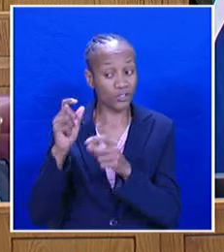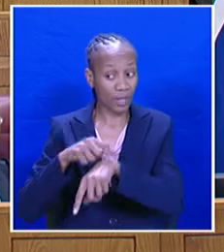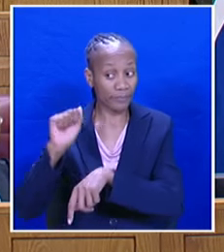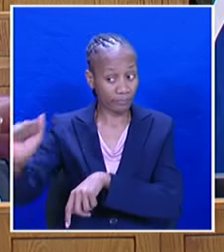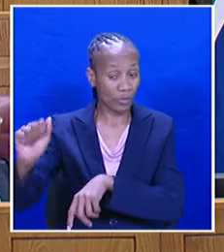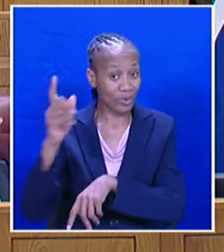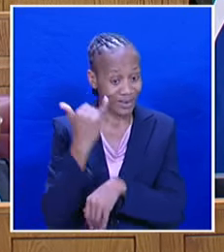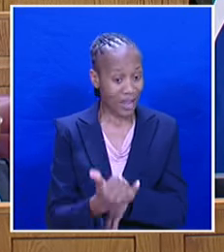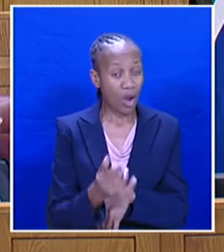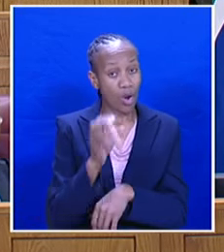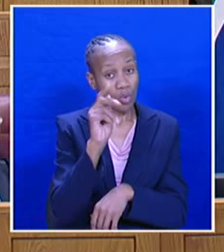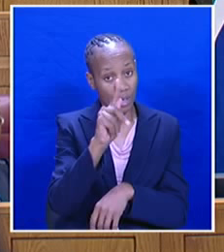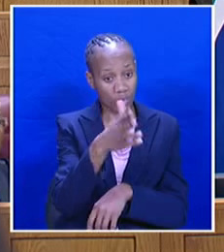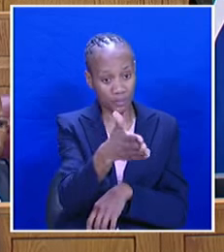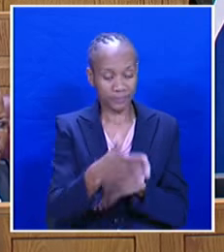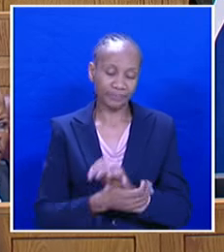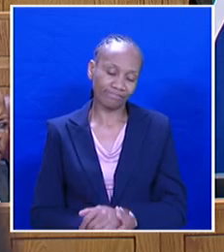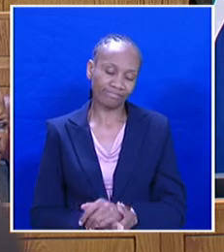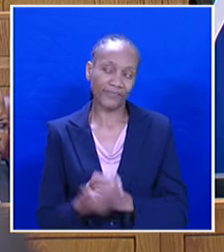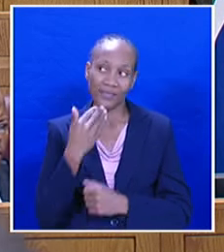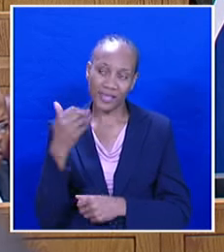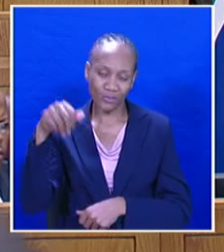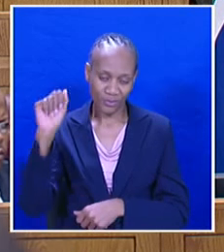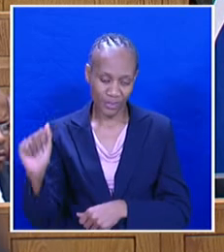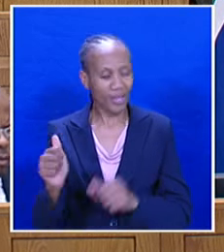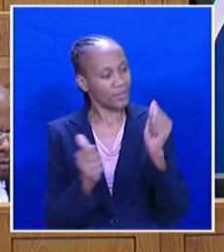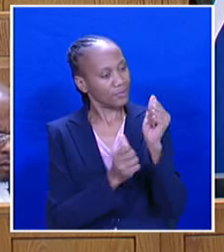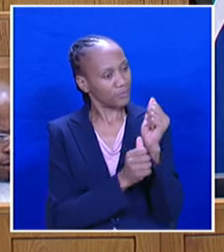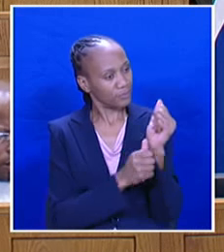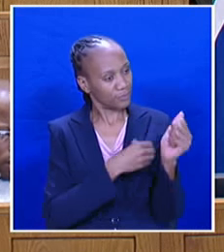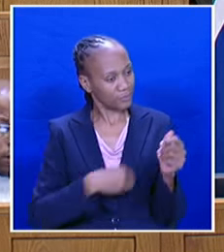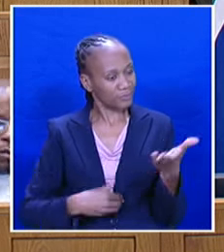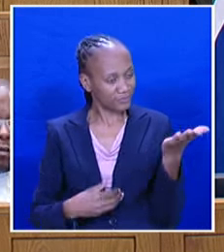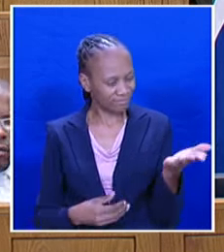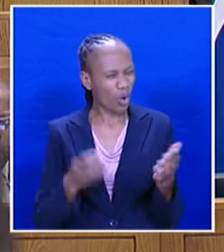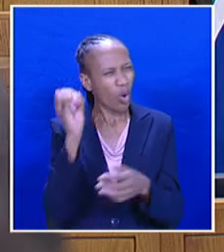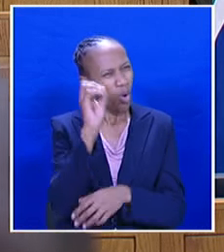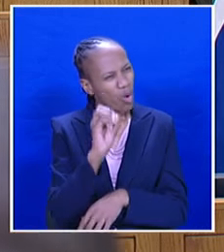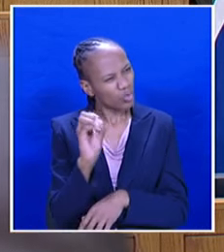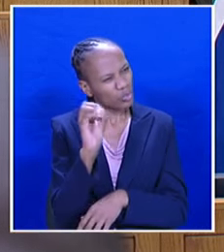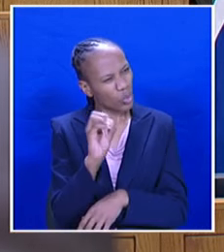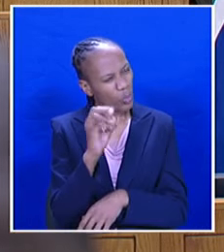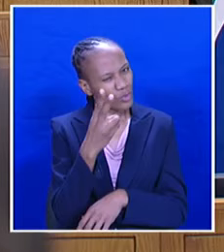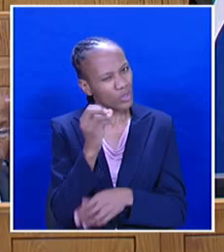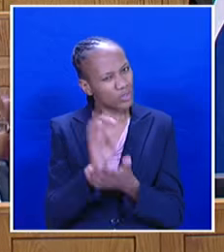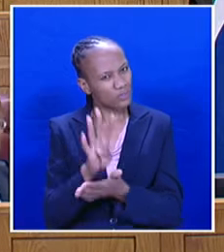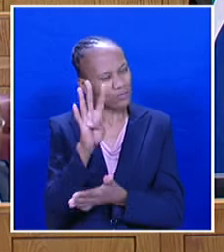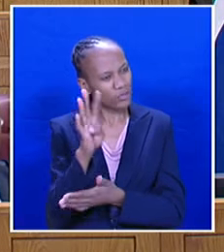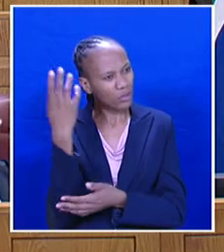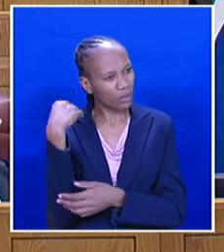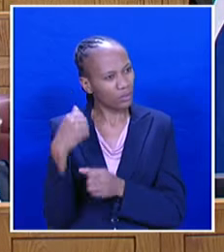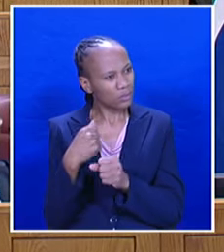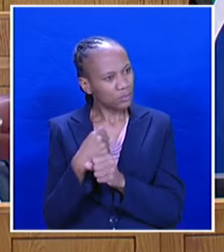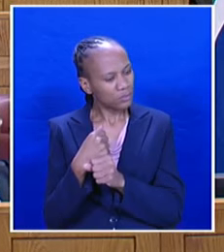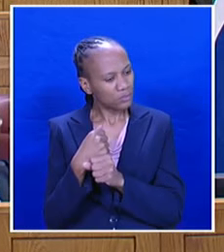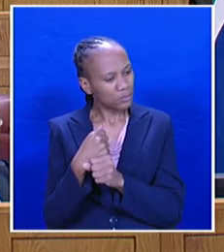Thank you, Honorable Chairperson. Honorable Deputy President, in October 2014, the Honorable Minister